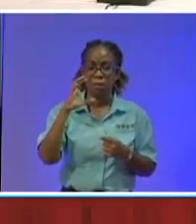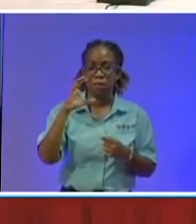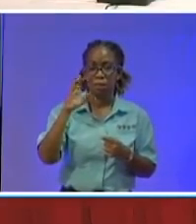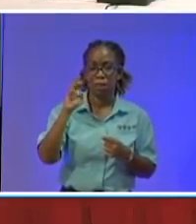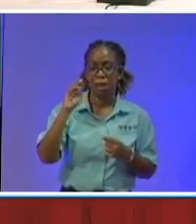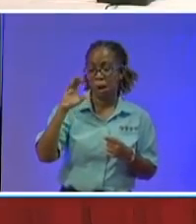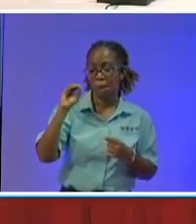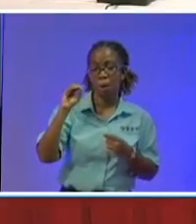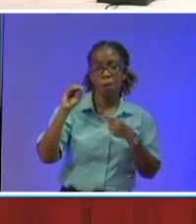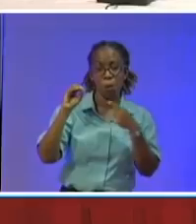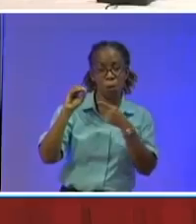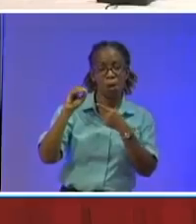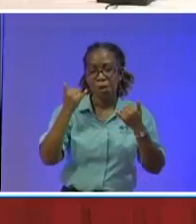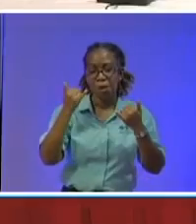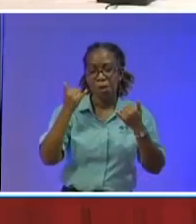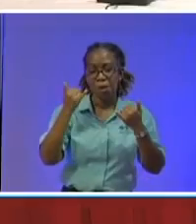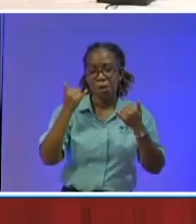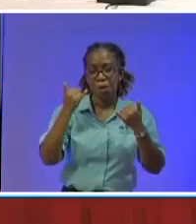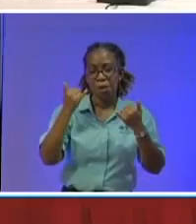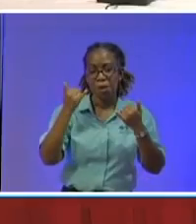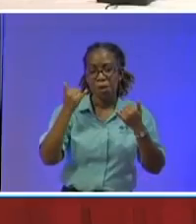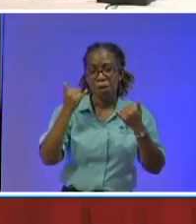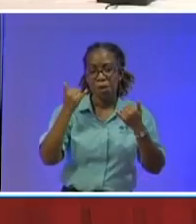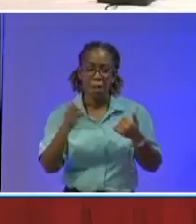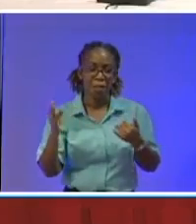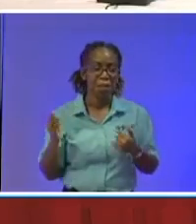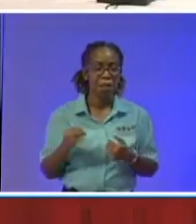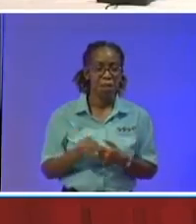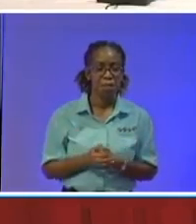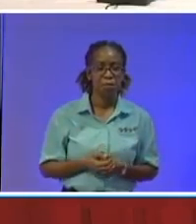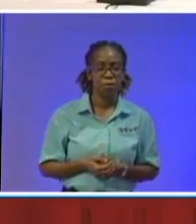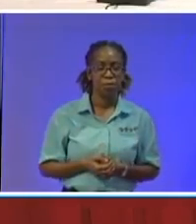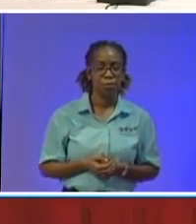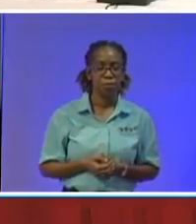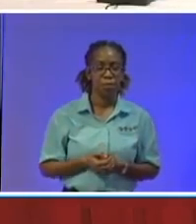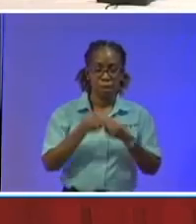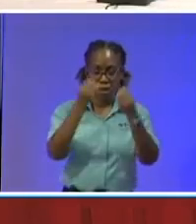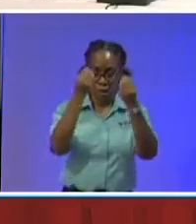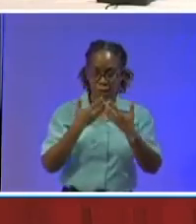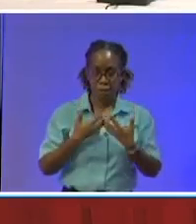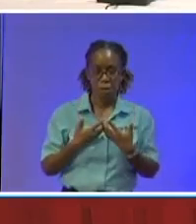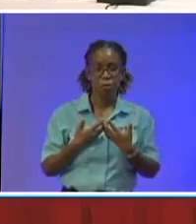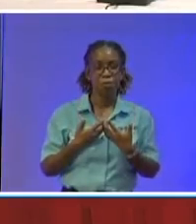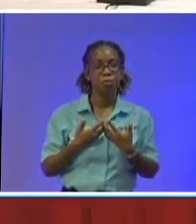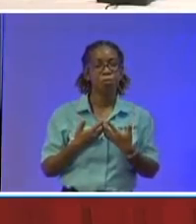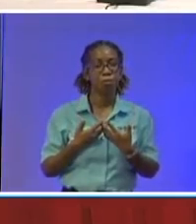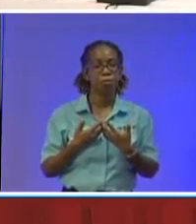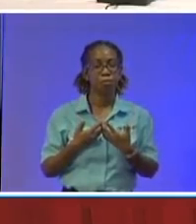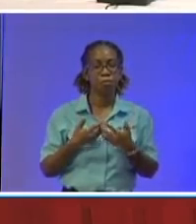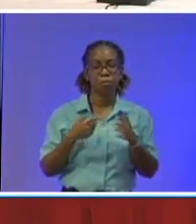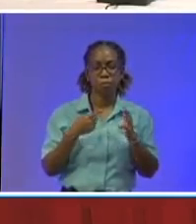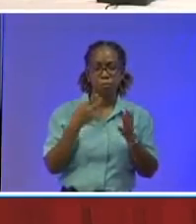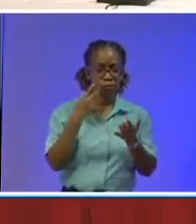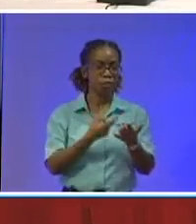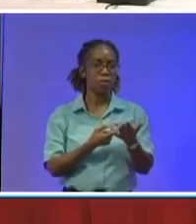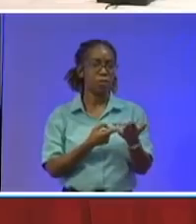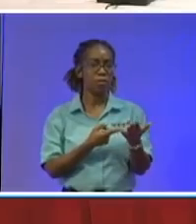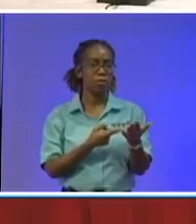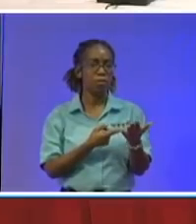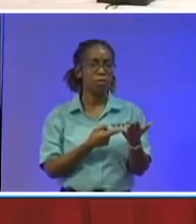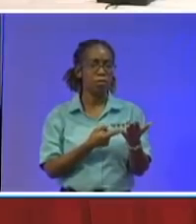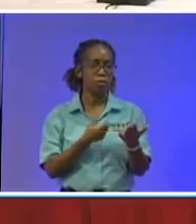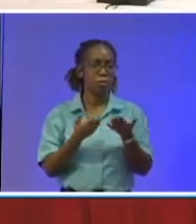positive cases, data would have been provided. The suggested activities that might have led to